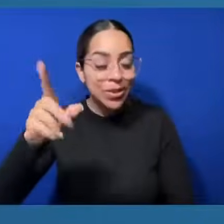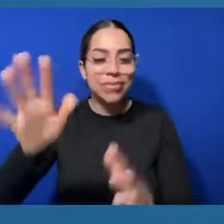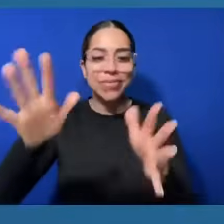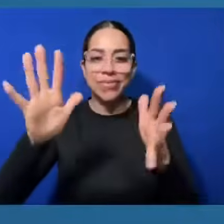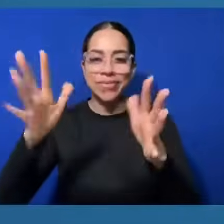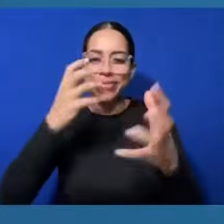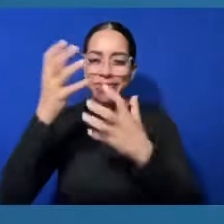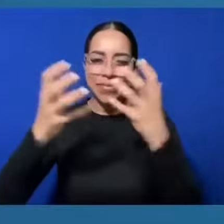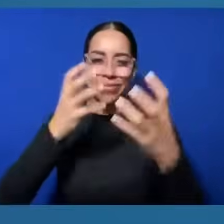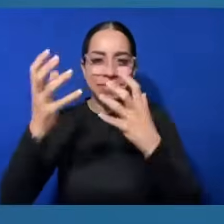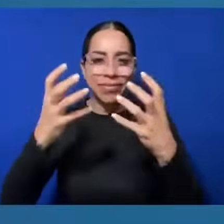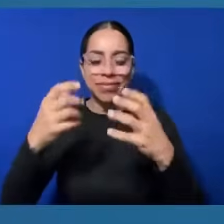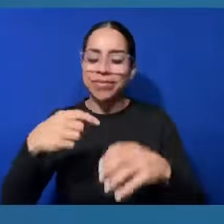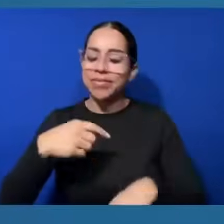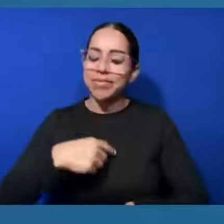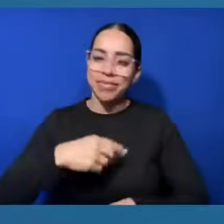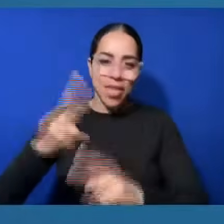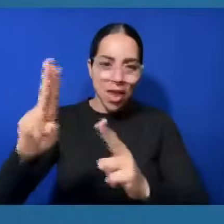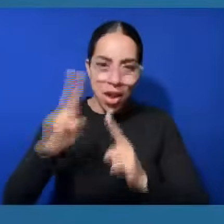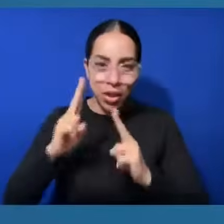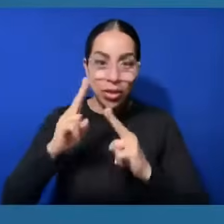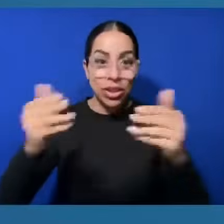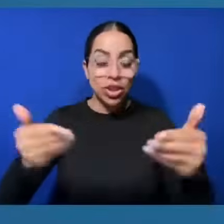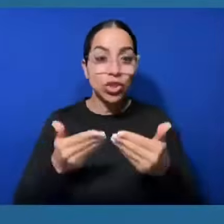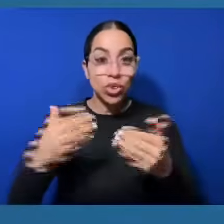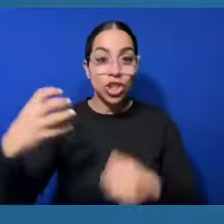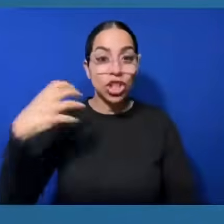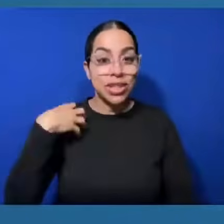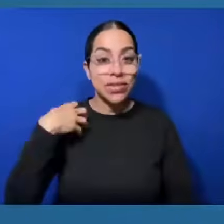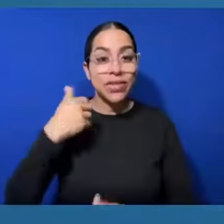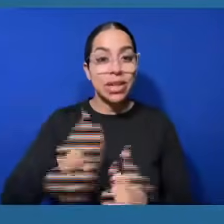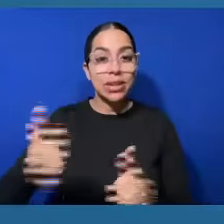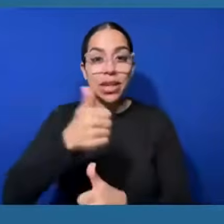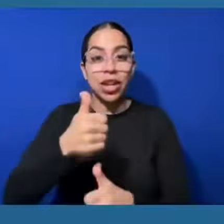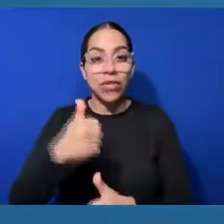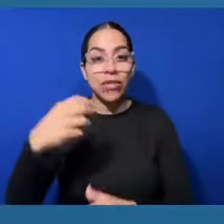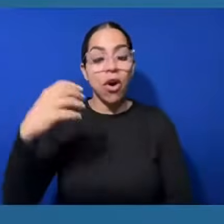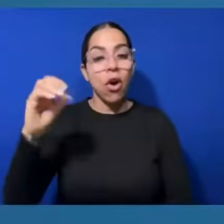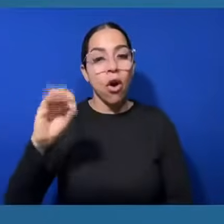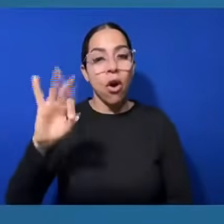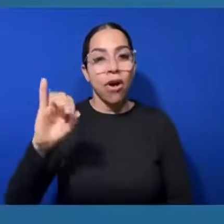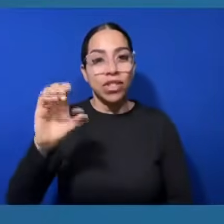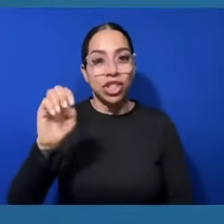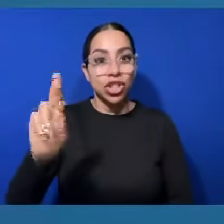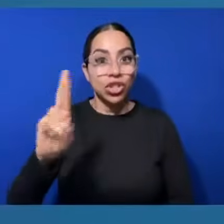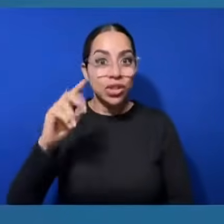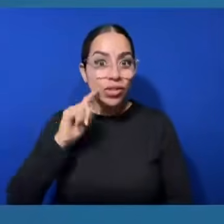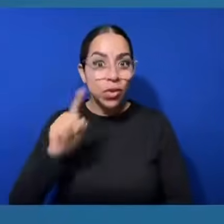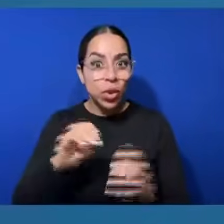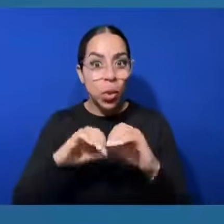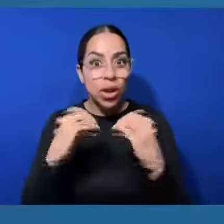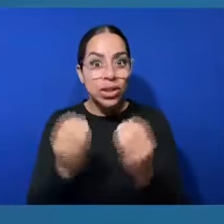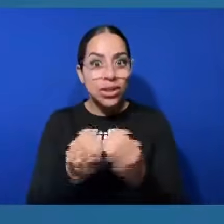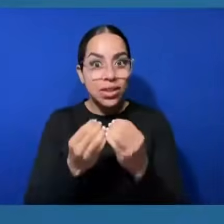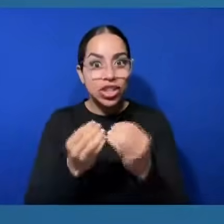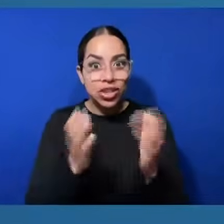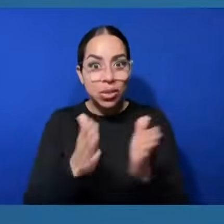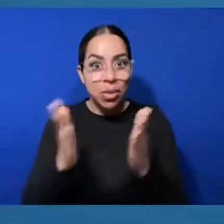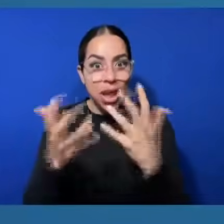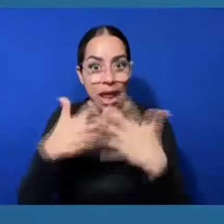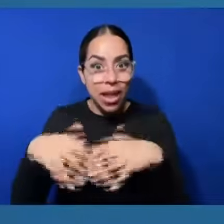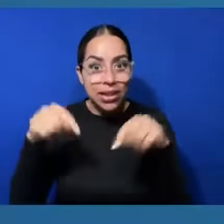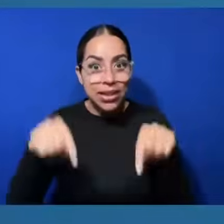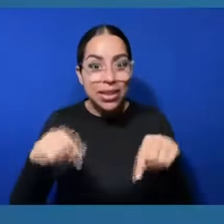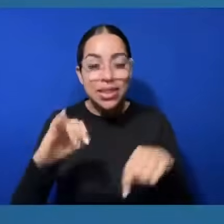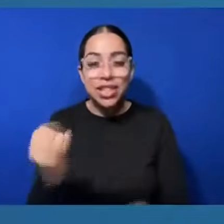introduce the Chief Executive Officer of the organization that puts this all together, JCRC of New